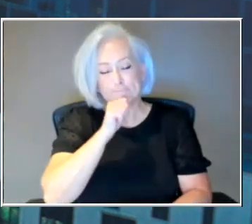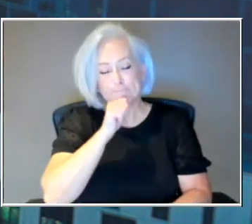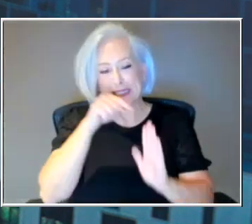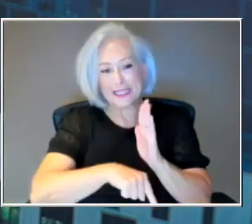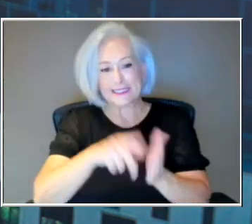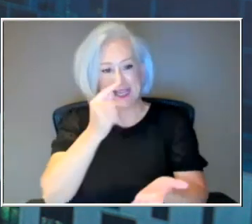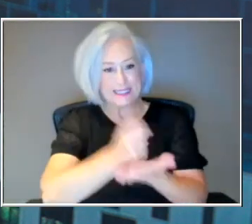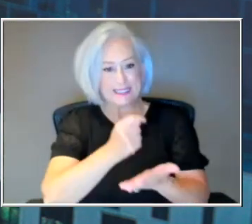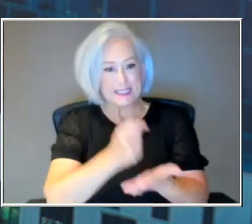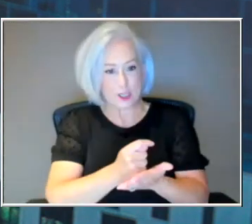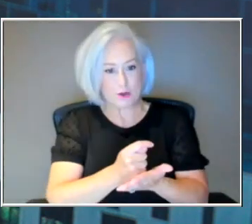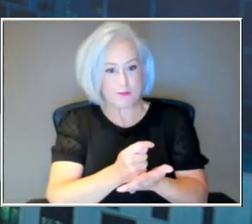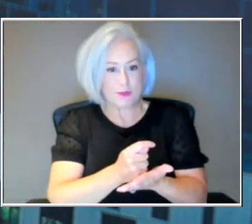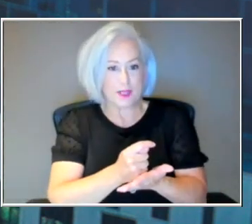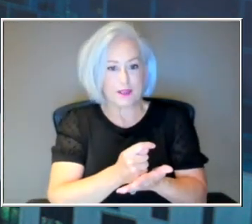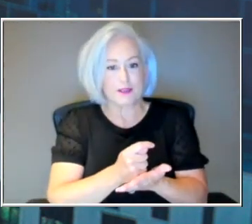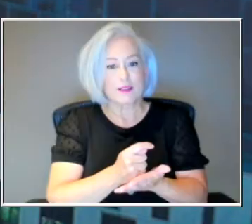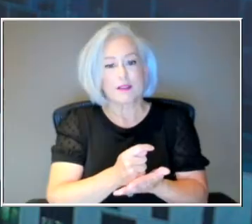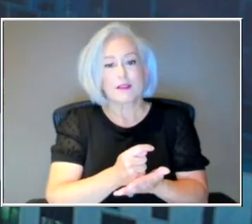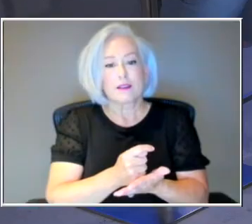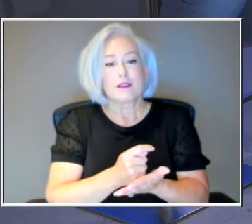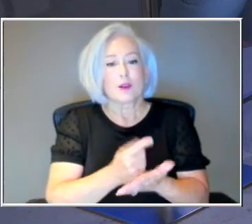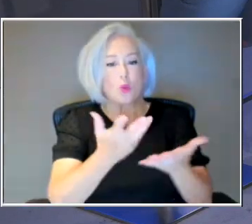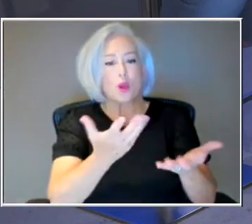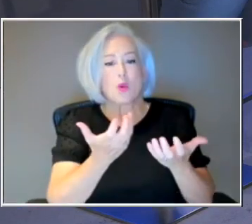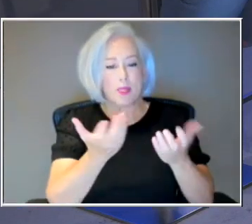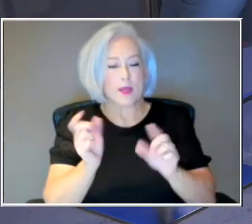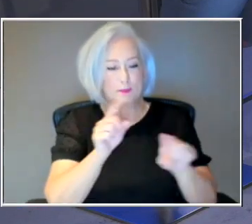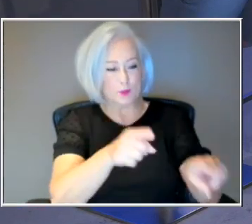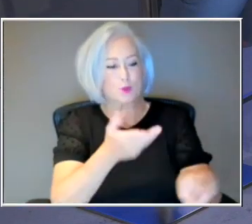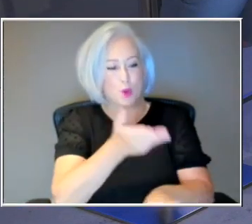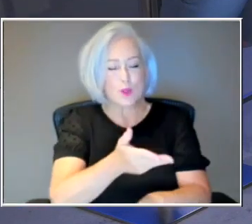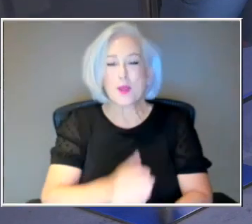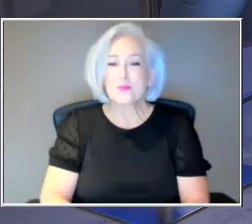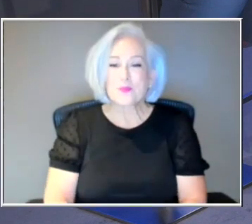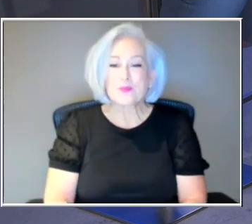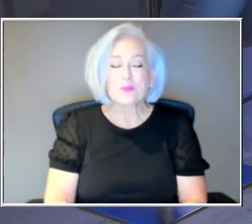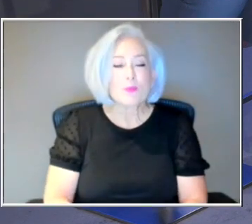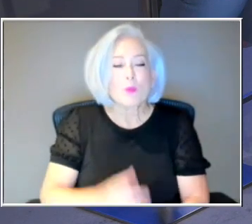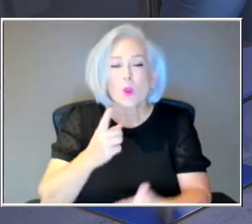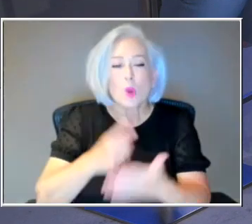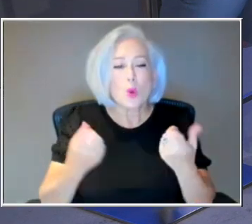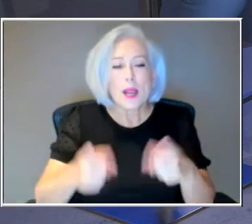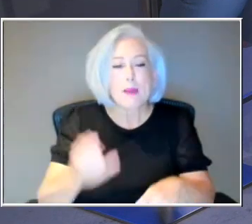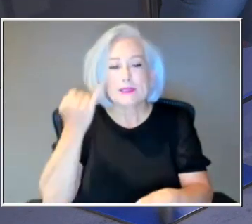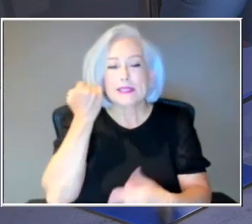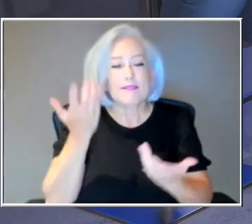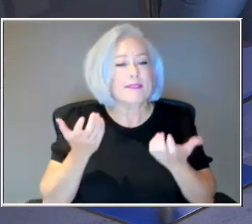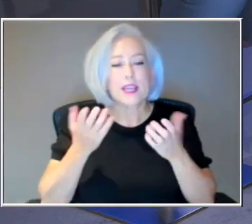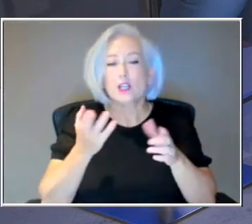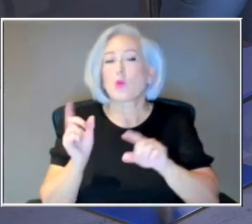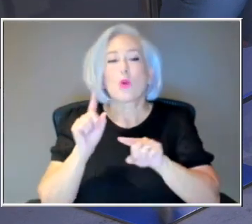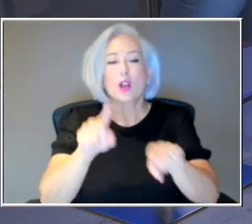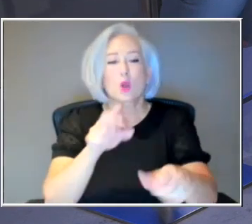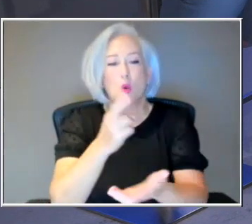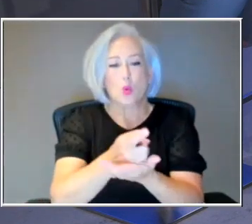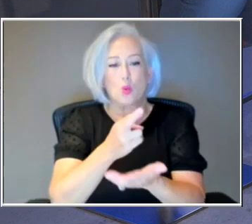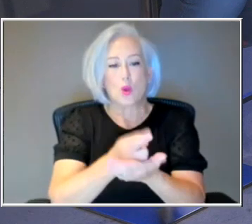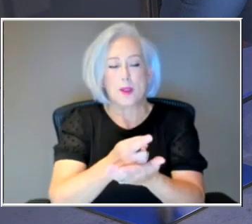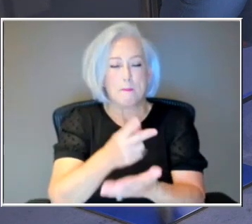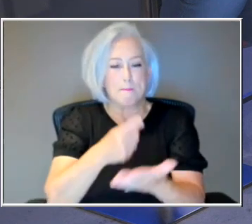to get the acute inpatient rehab. So what would happen if someone just didn't want to go to rehab? What happens to a